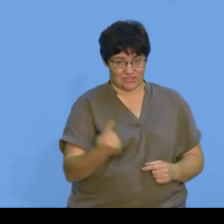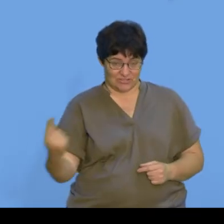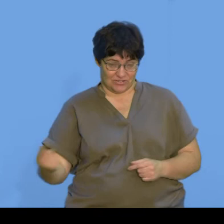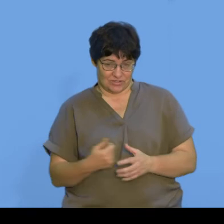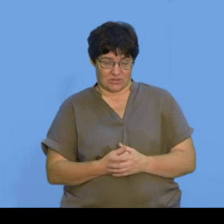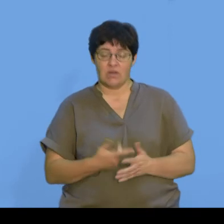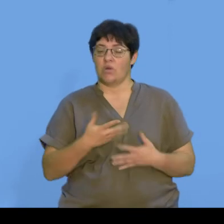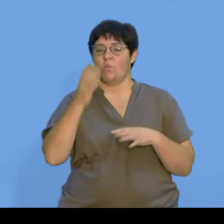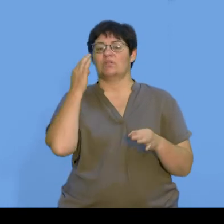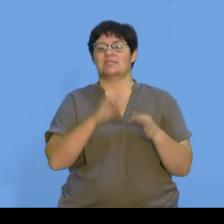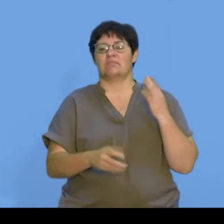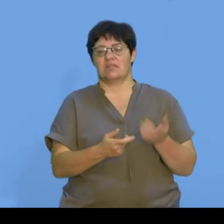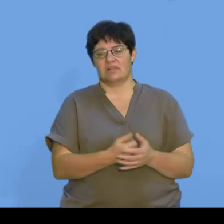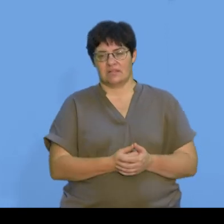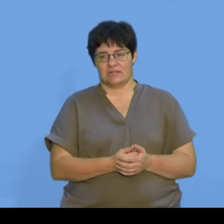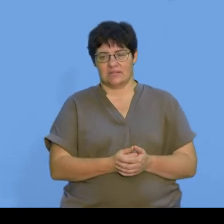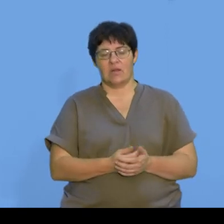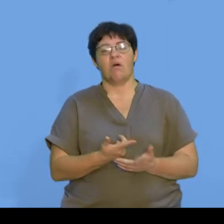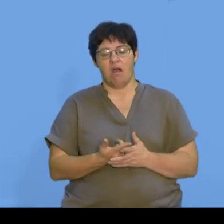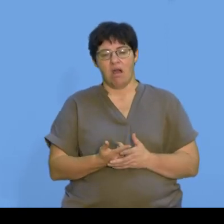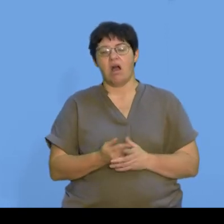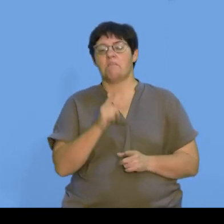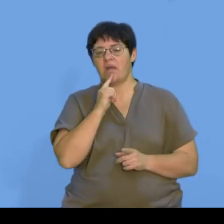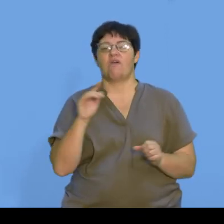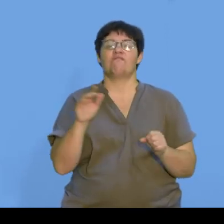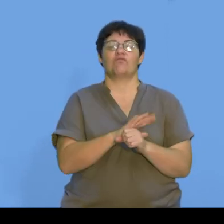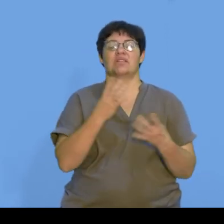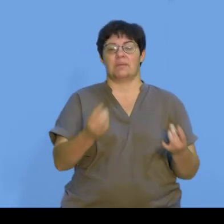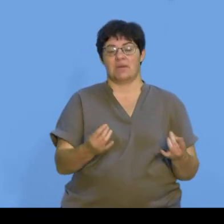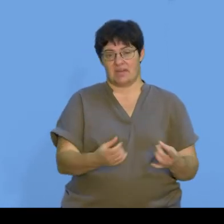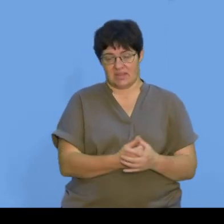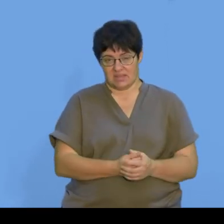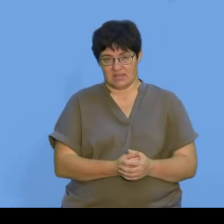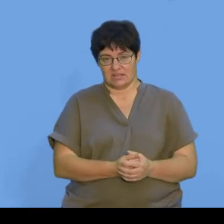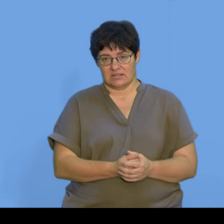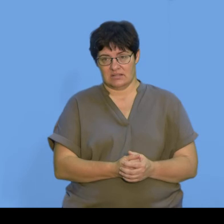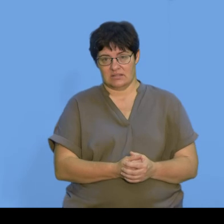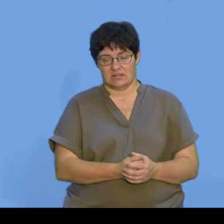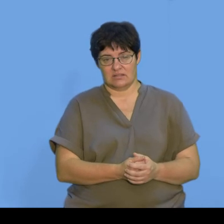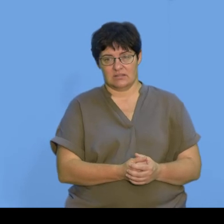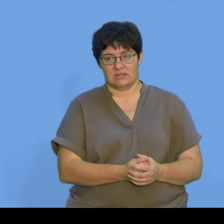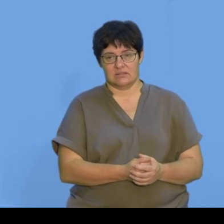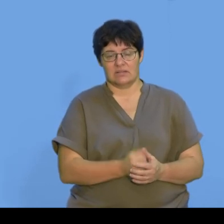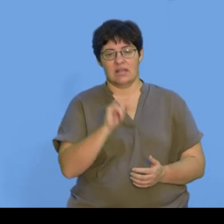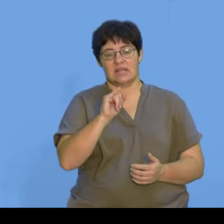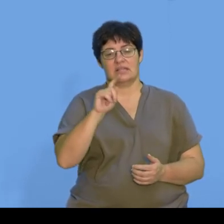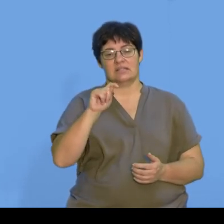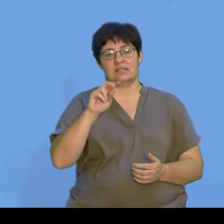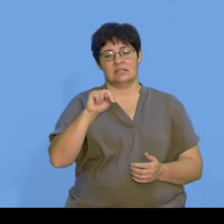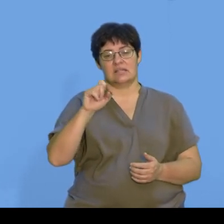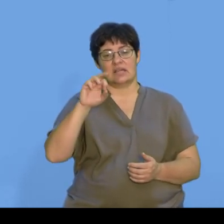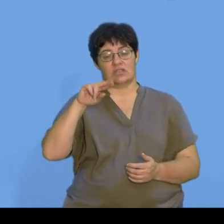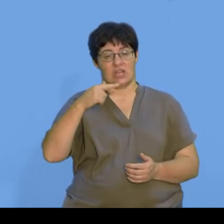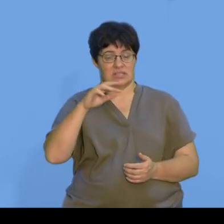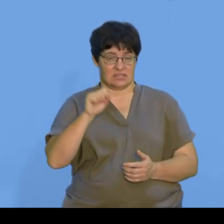then we can simplify because this is the simplest whole number. And when we talk about whole number, we're talking about integers. I think you recall that very